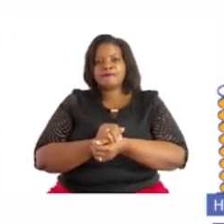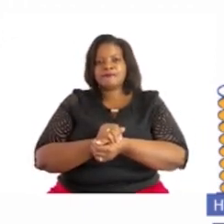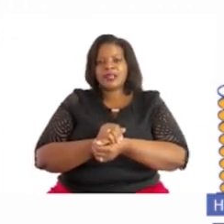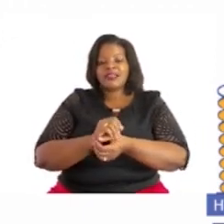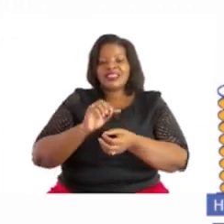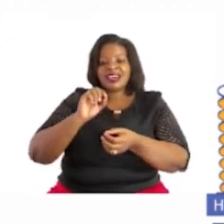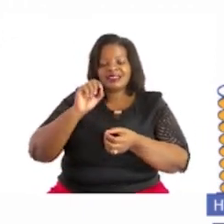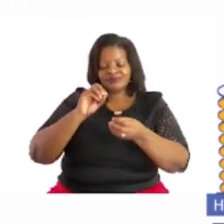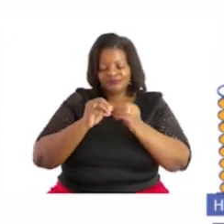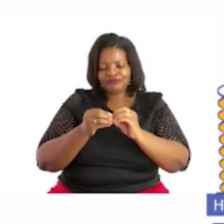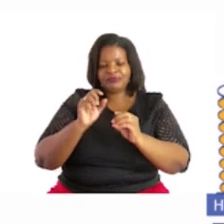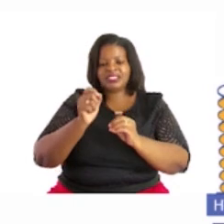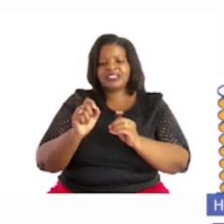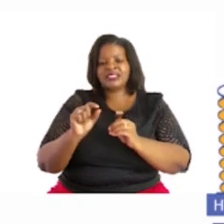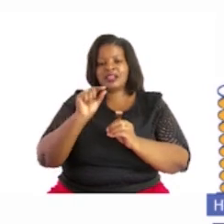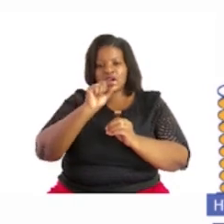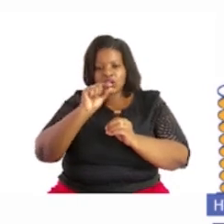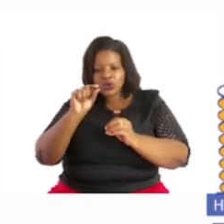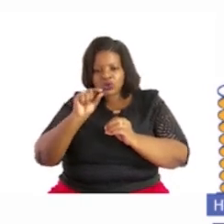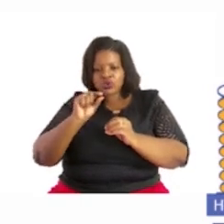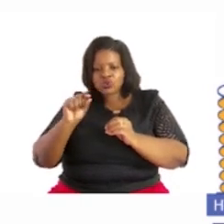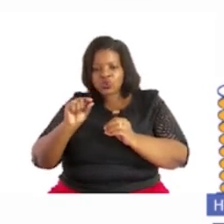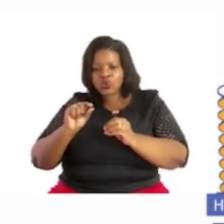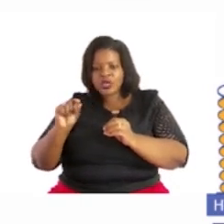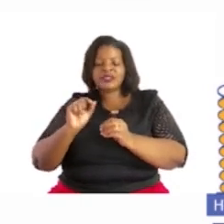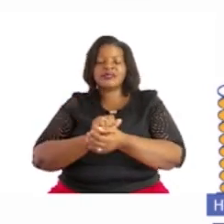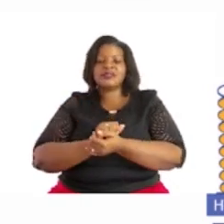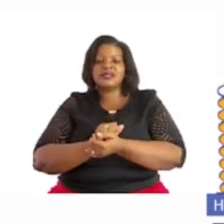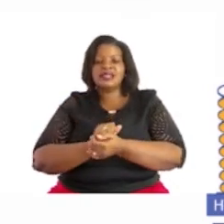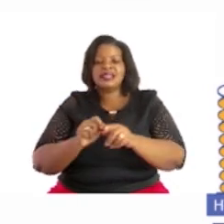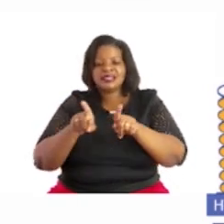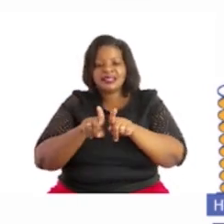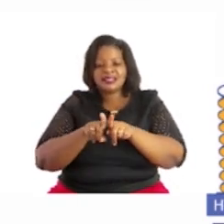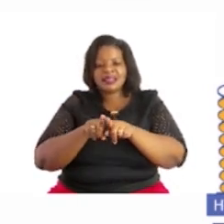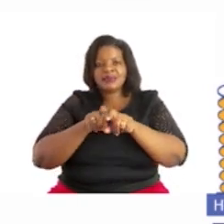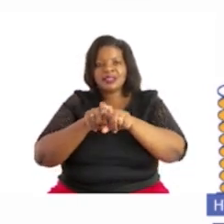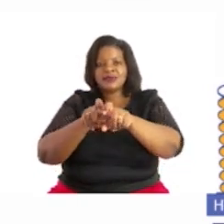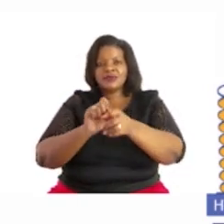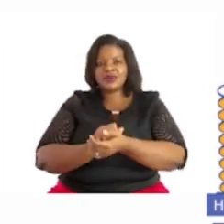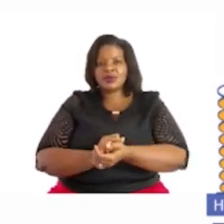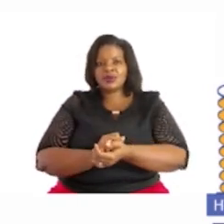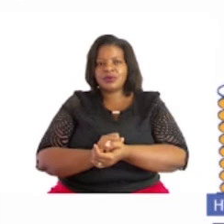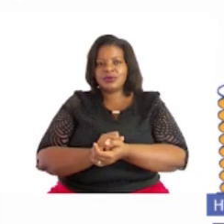words, would be written as it follows. There is